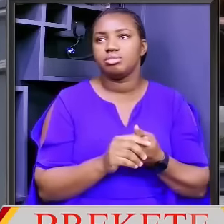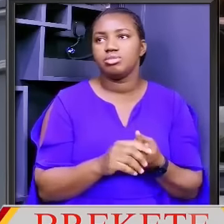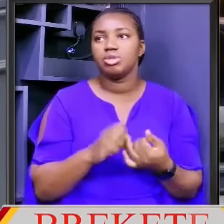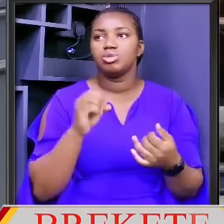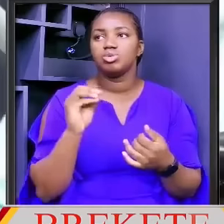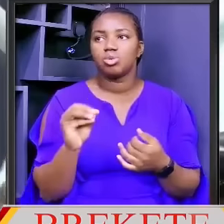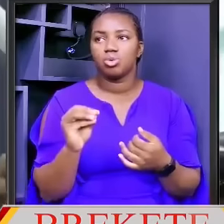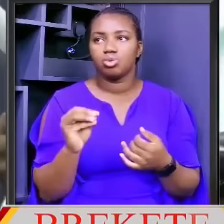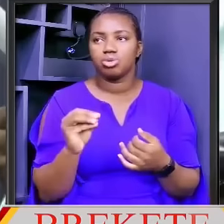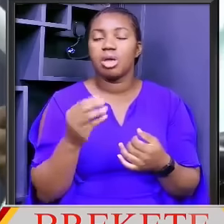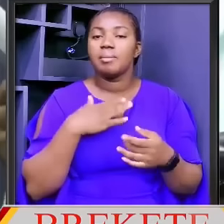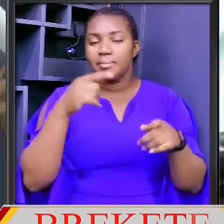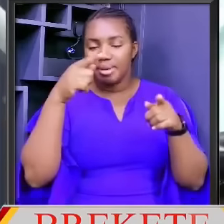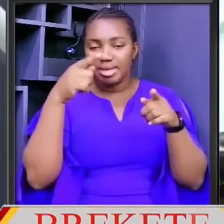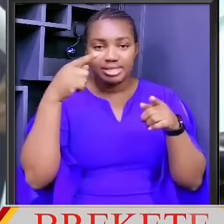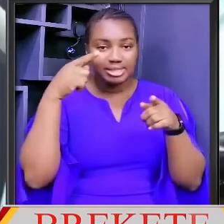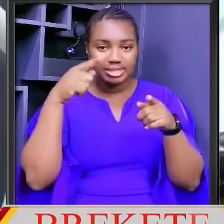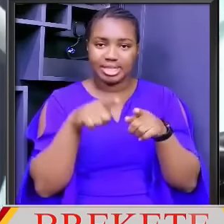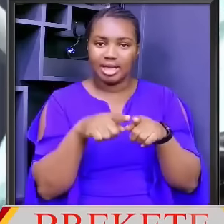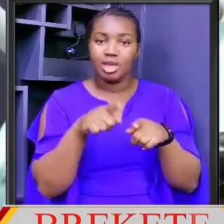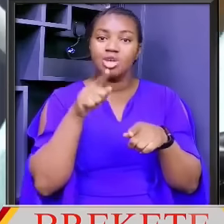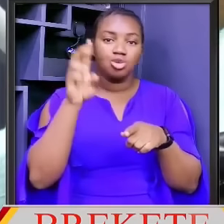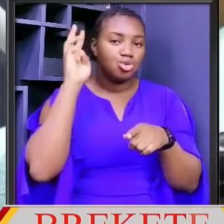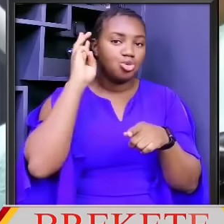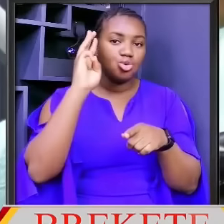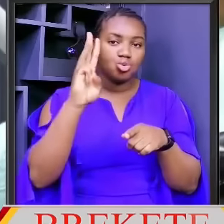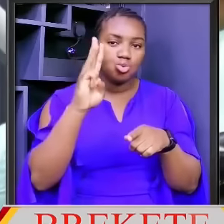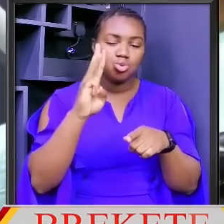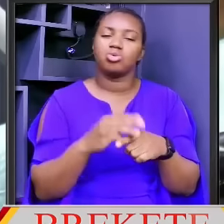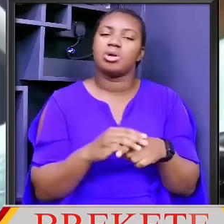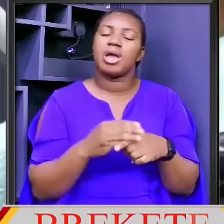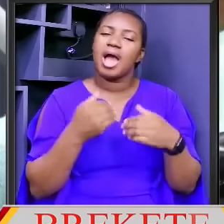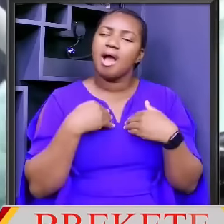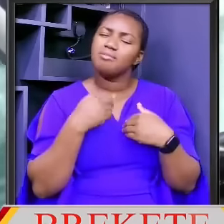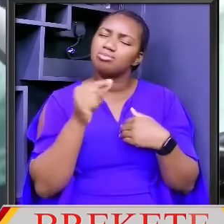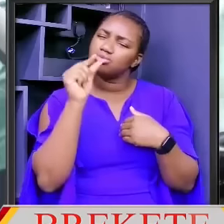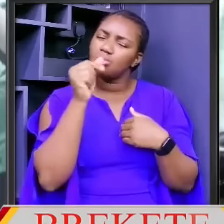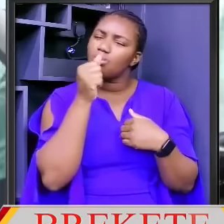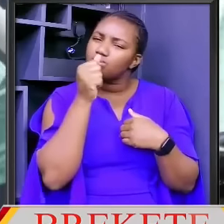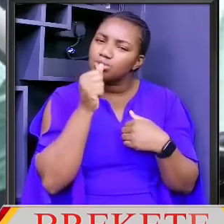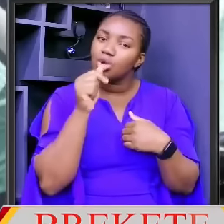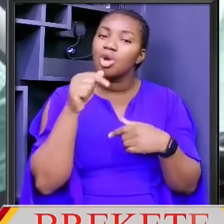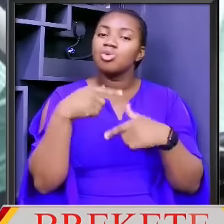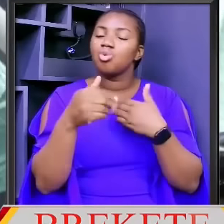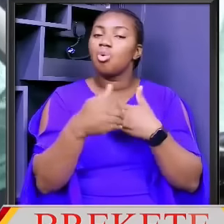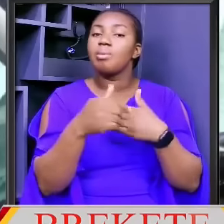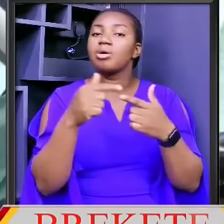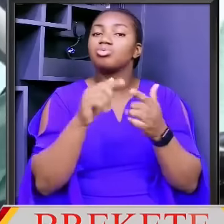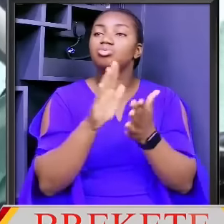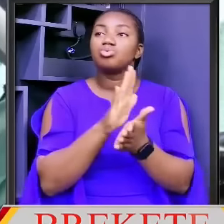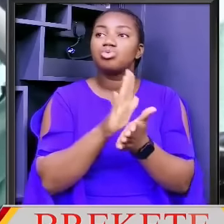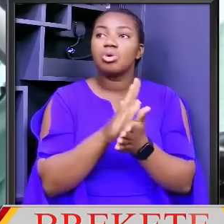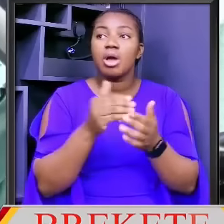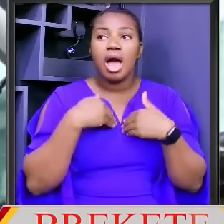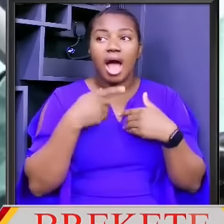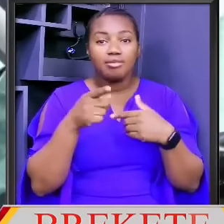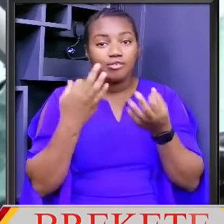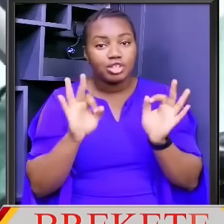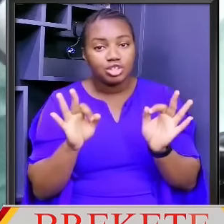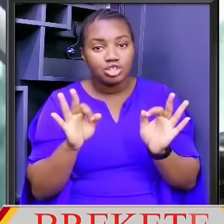so my sister you go exercise small patience all right. You go back to school abi you don't finish the